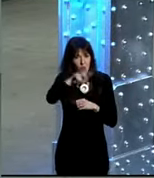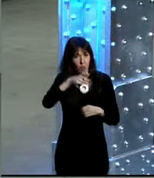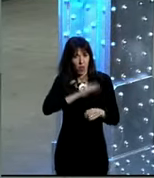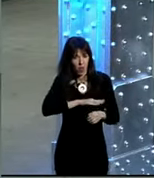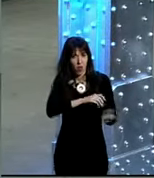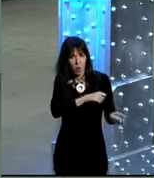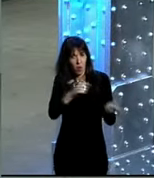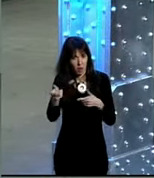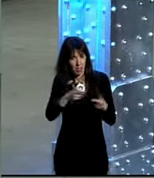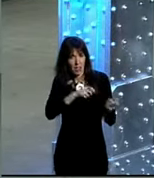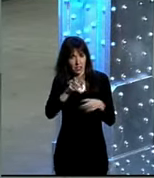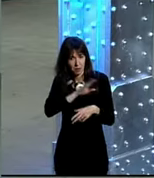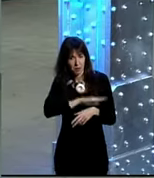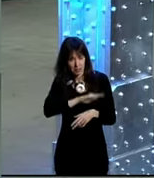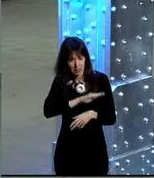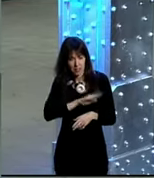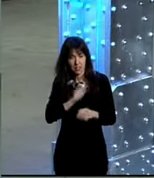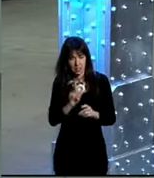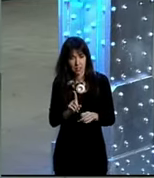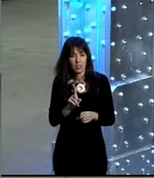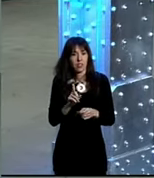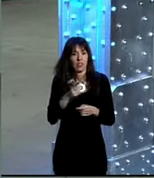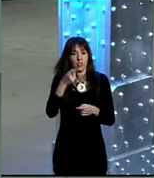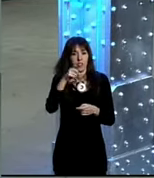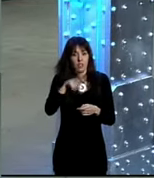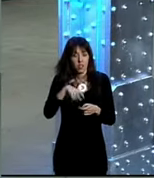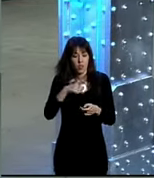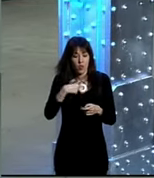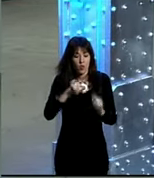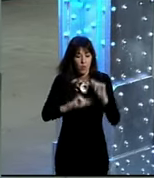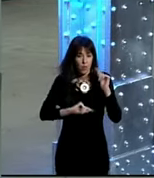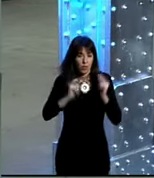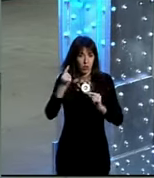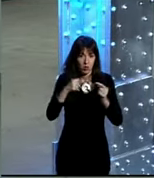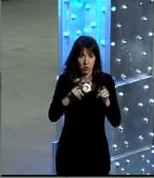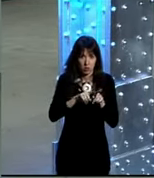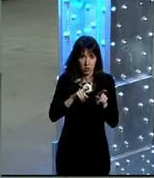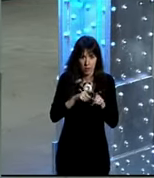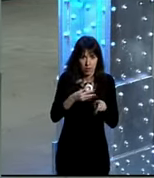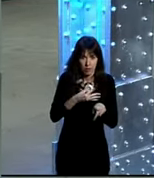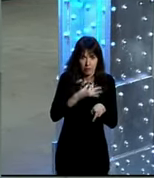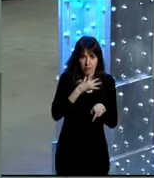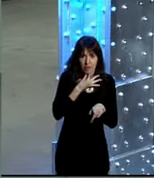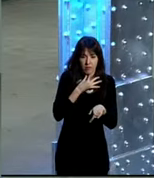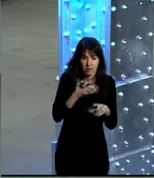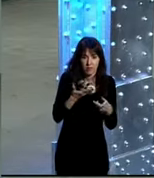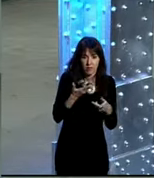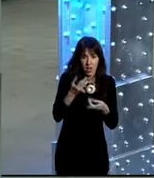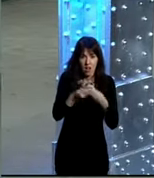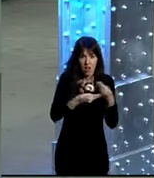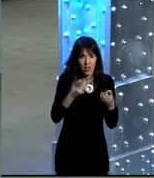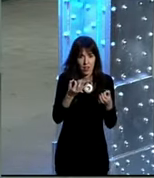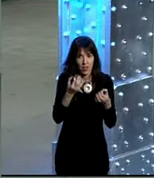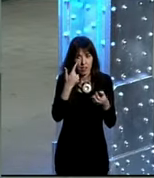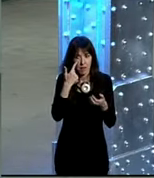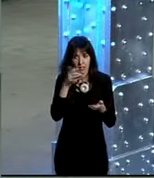our budget was understandably very restrained. So we looked at what available services there were out there